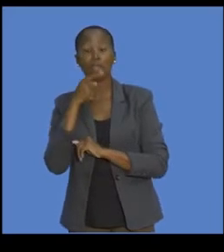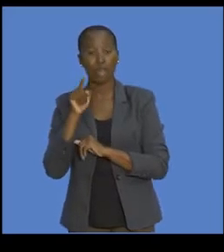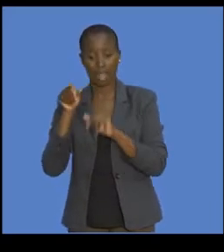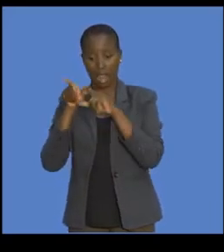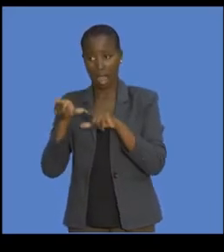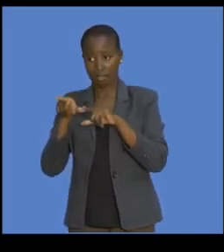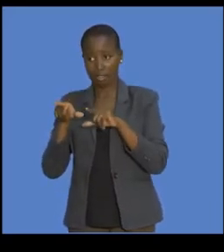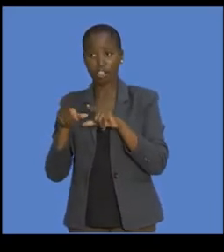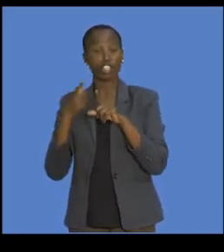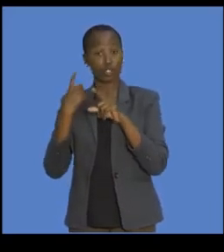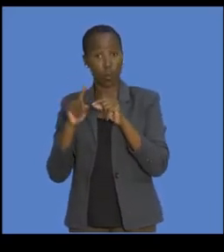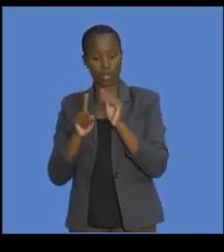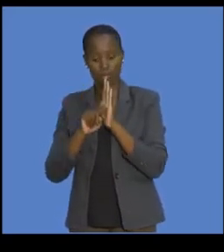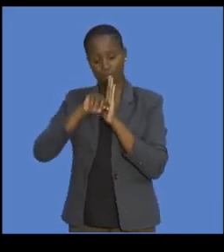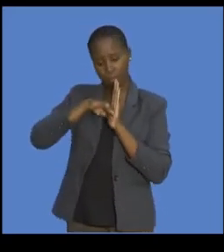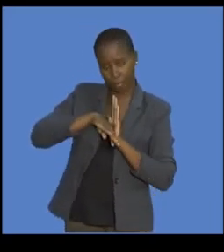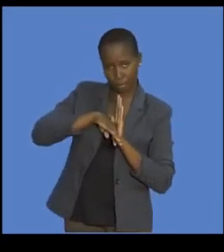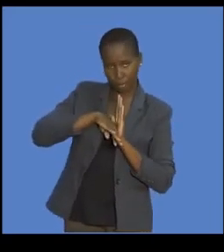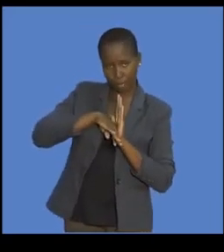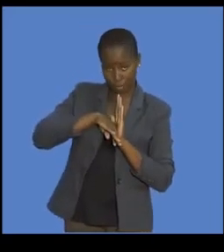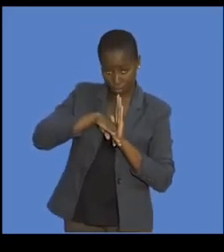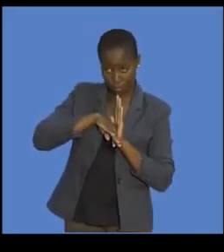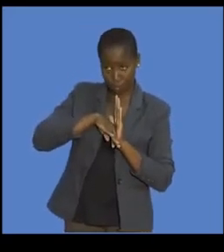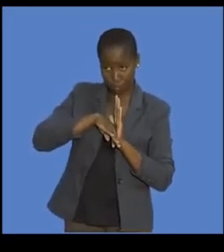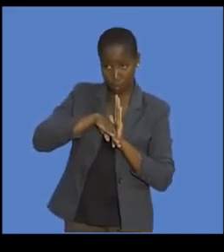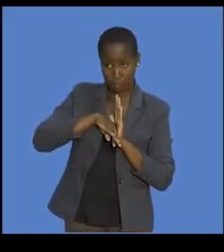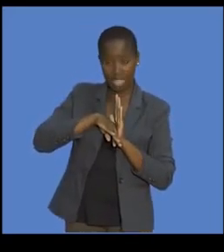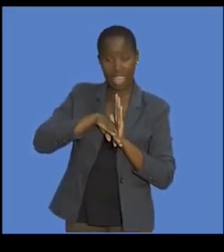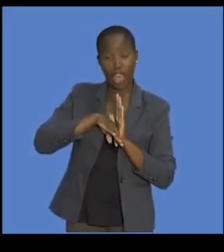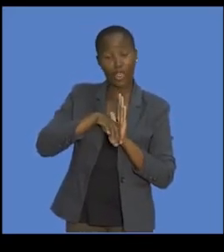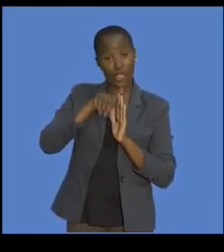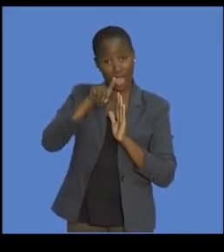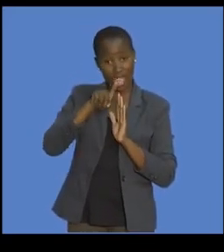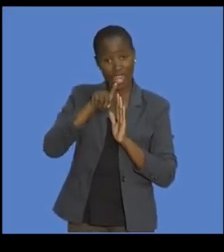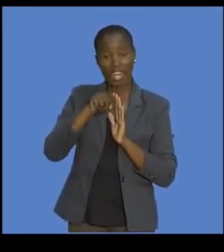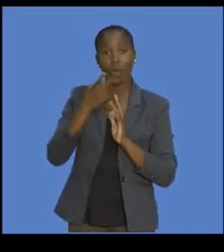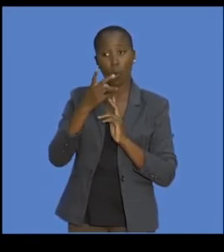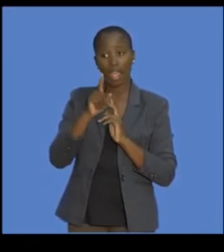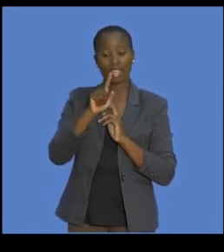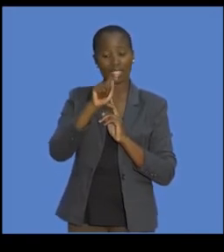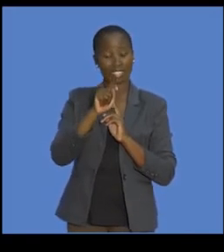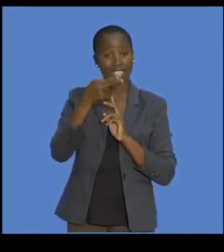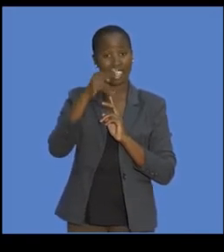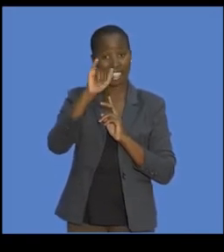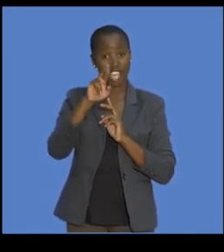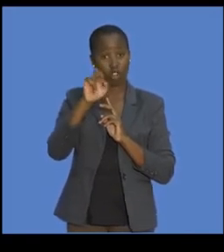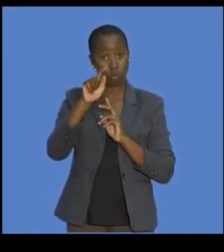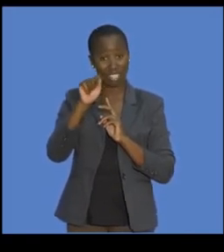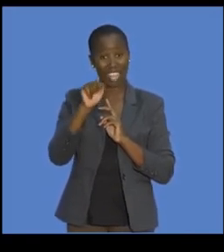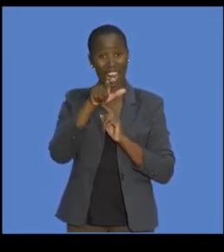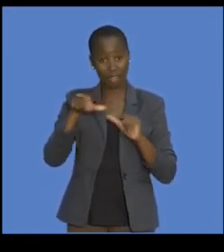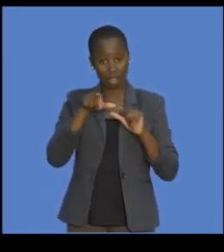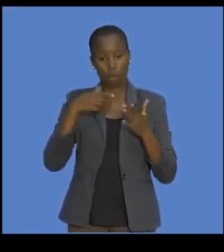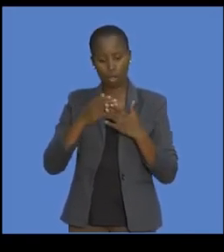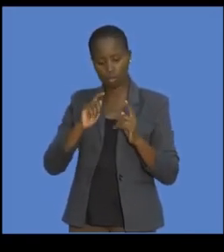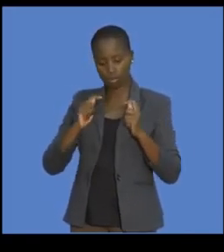to decrease. And that will bring the thyroxine levels back to normal.